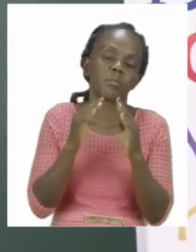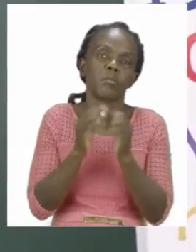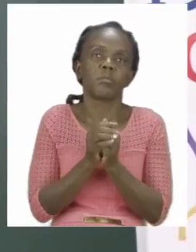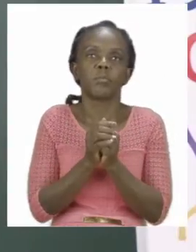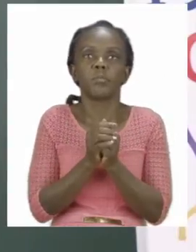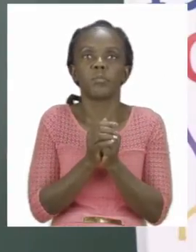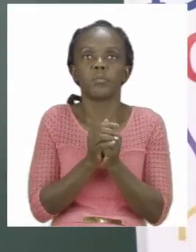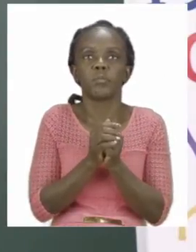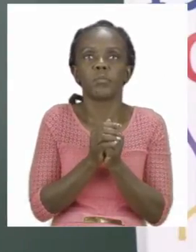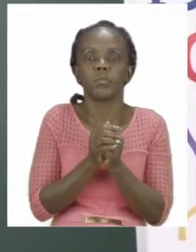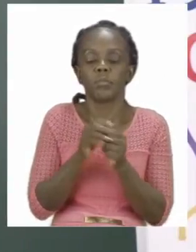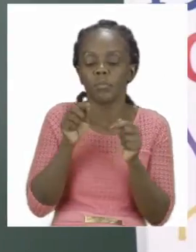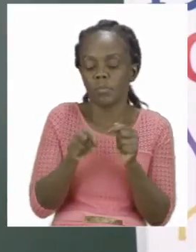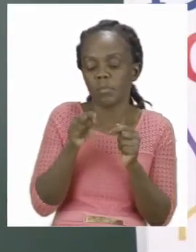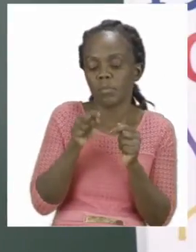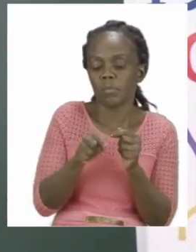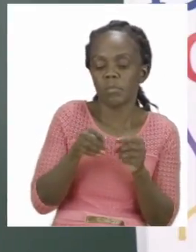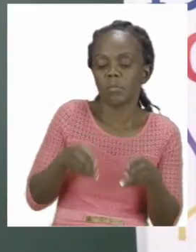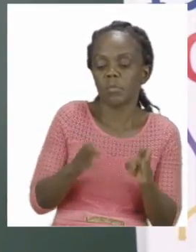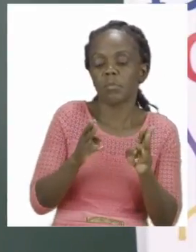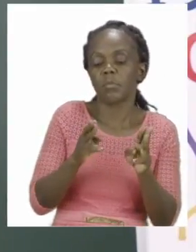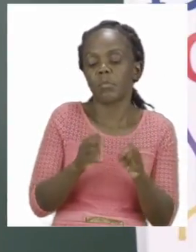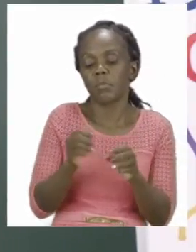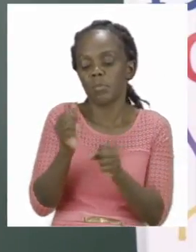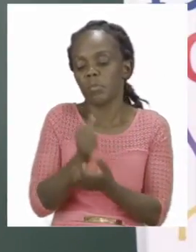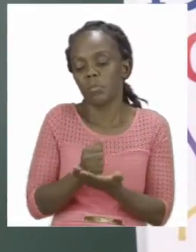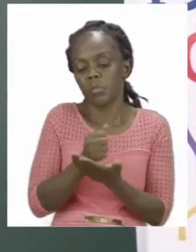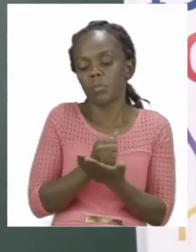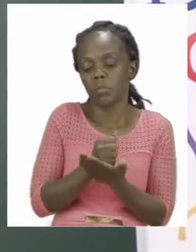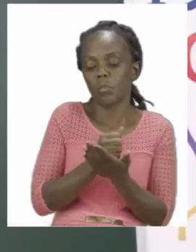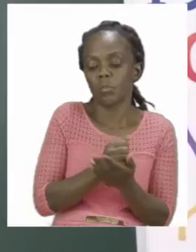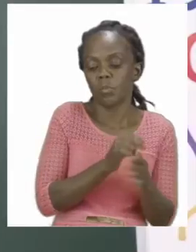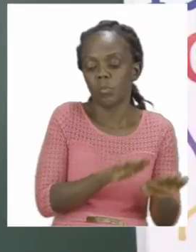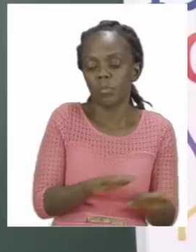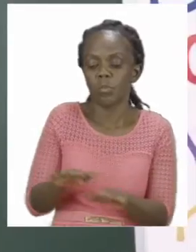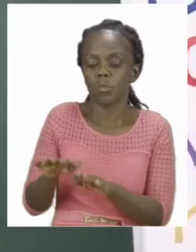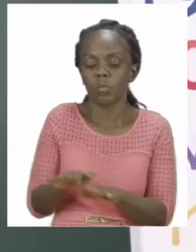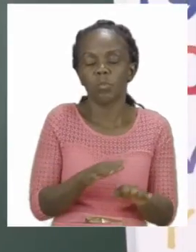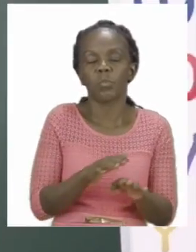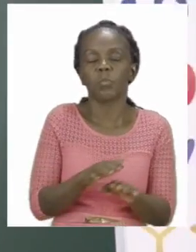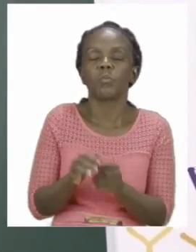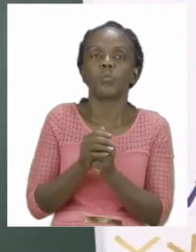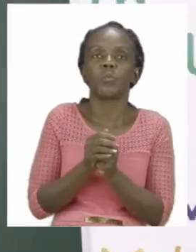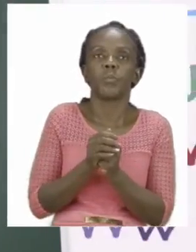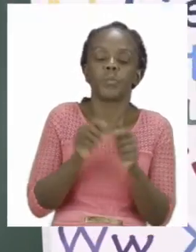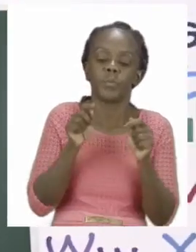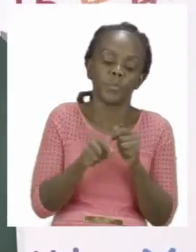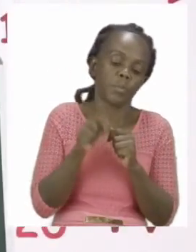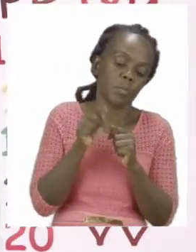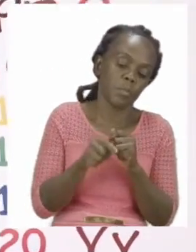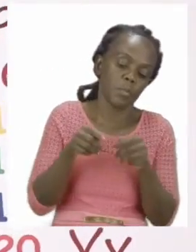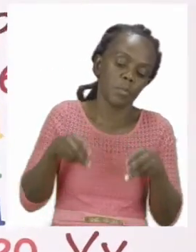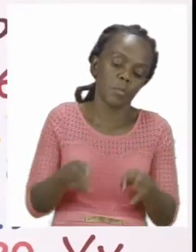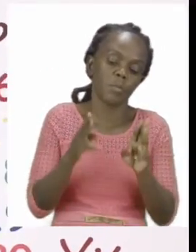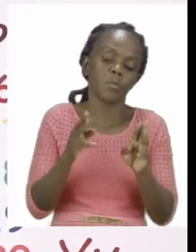is the way we mop the floor, mop the floor, mop the floor. This is